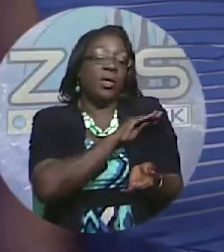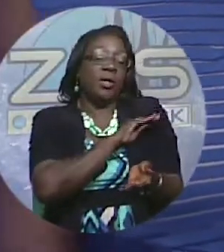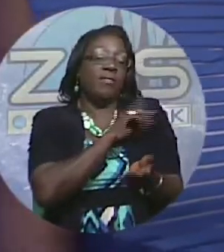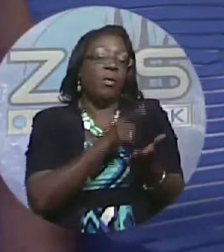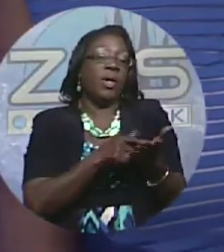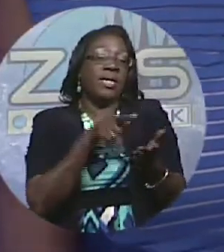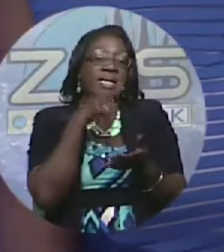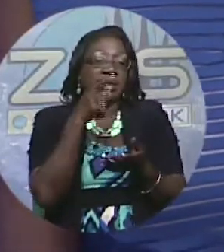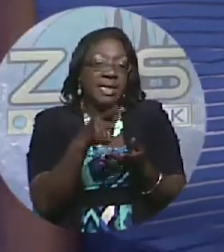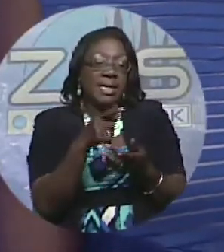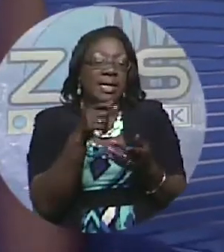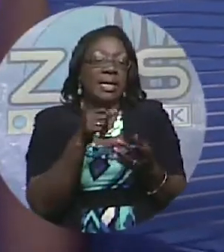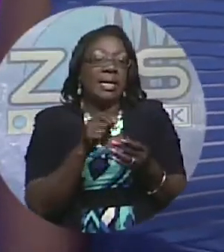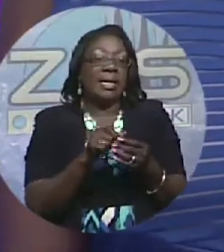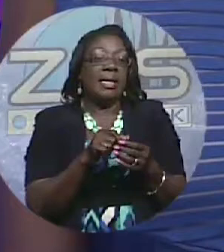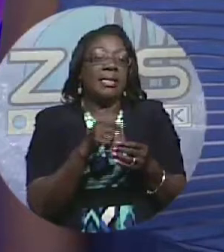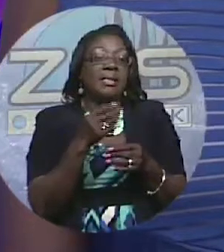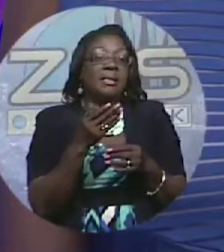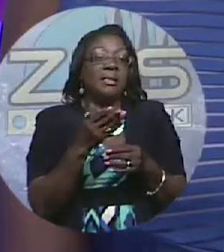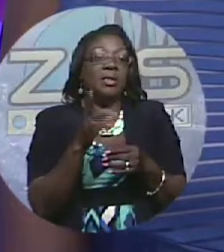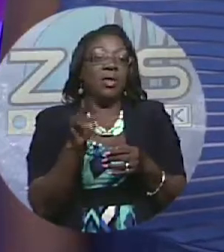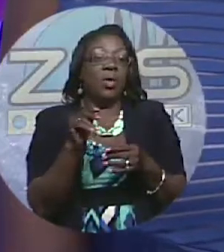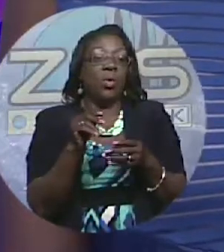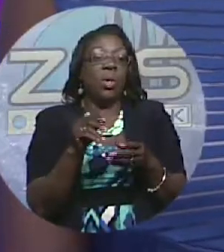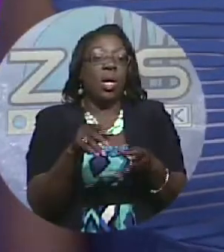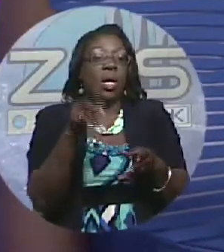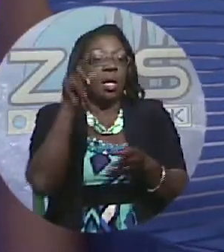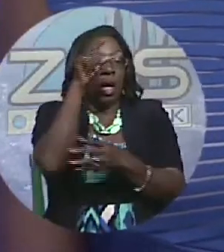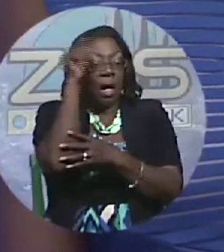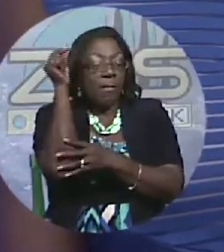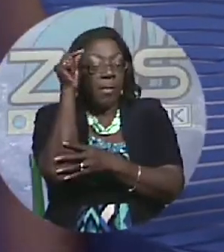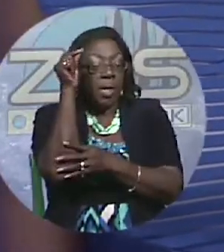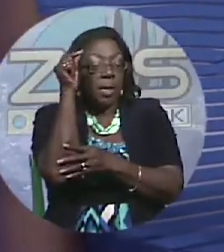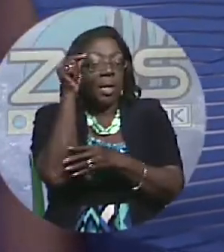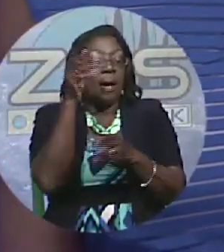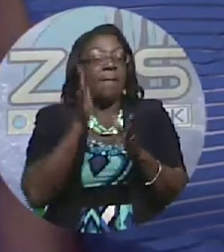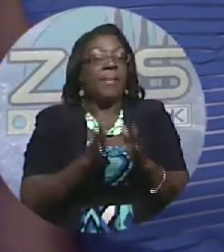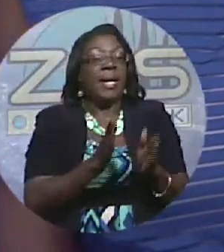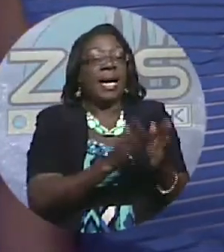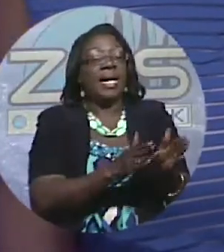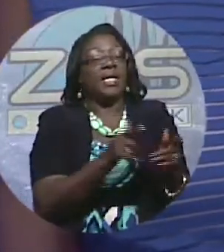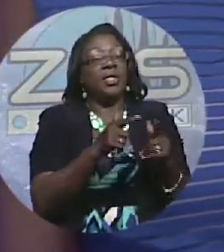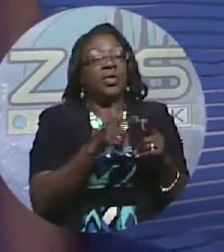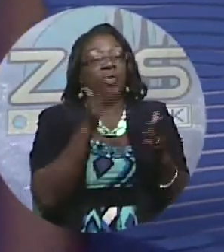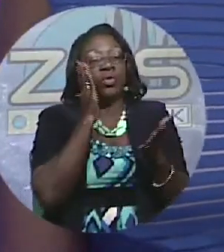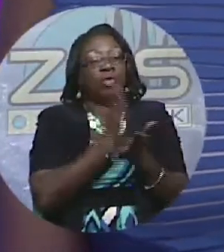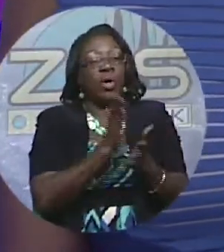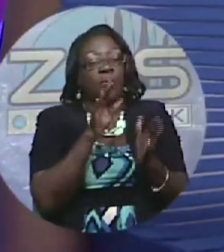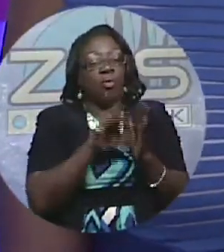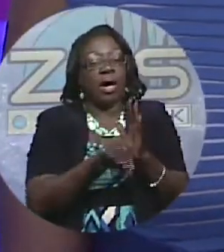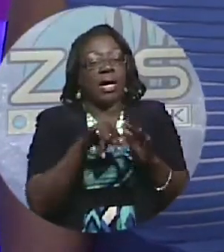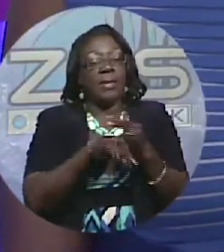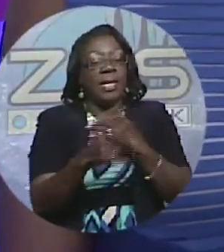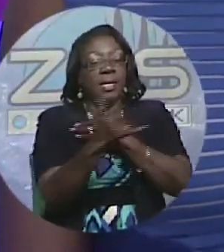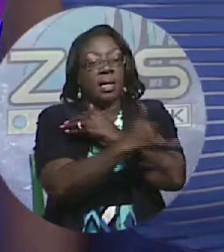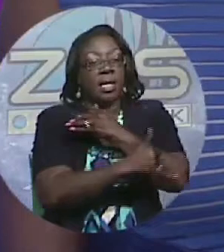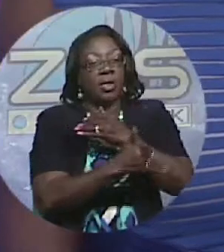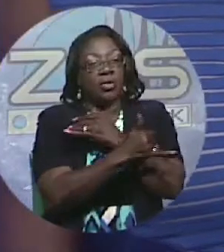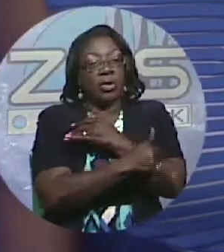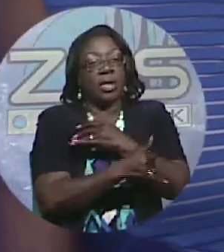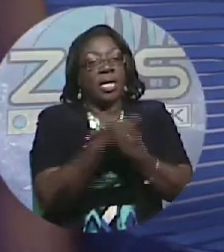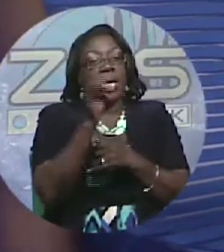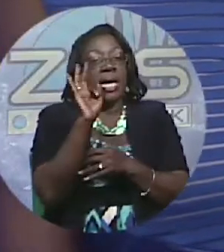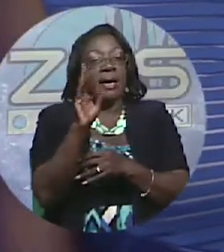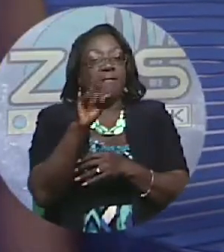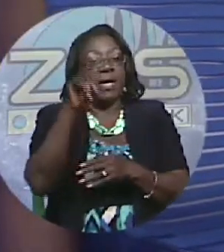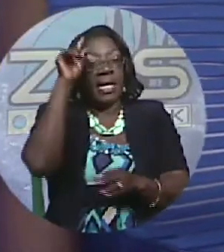claim is failing to lay out government's strategic plan of action to reduce crime in this country during his national address last week. FNM